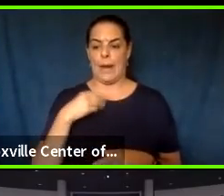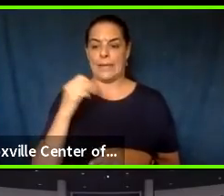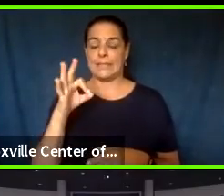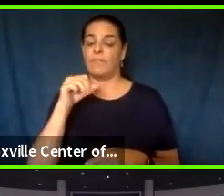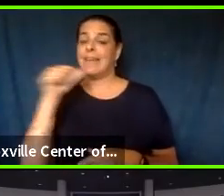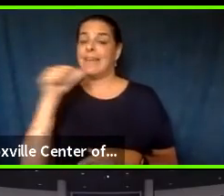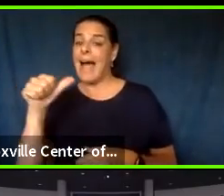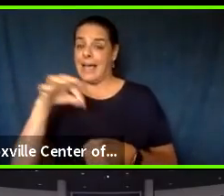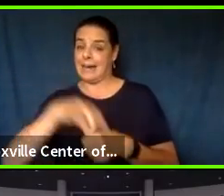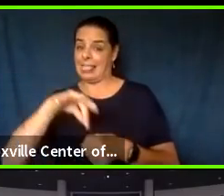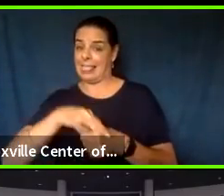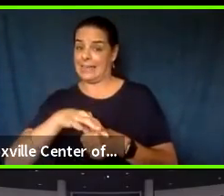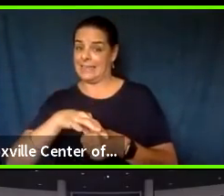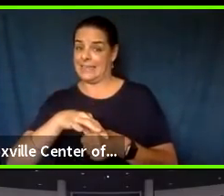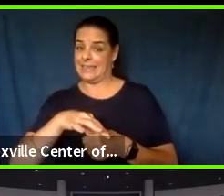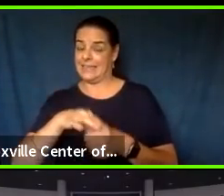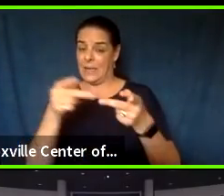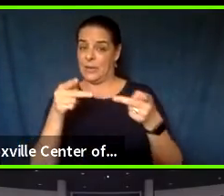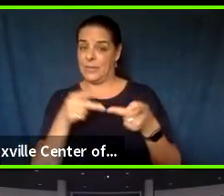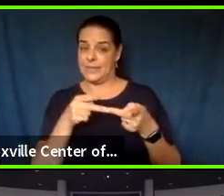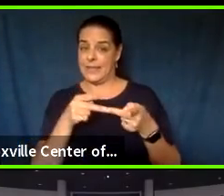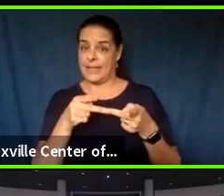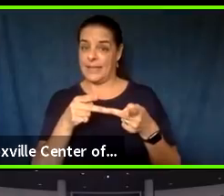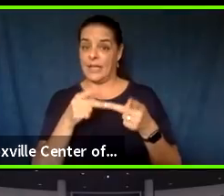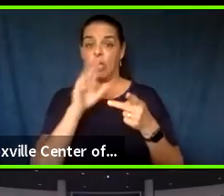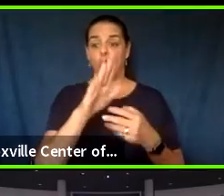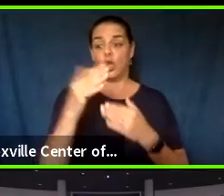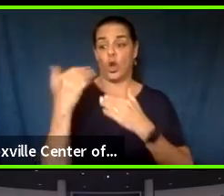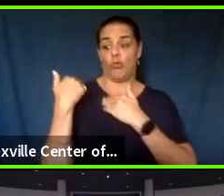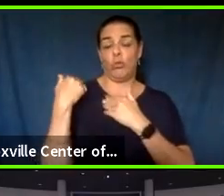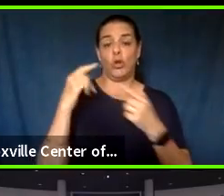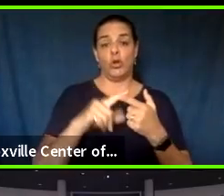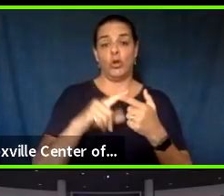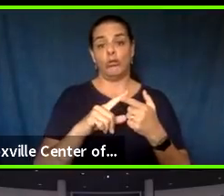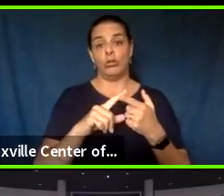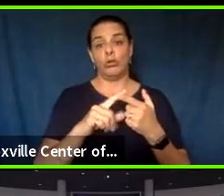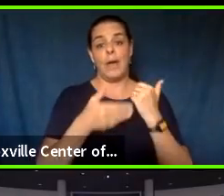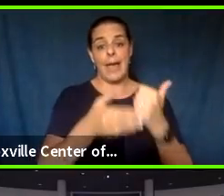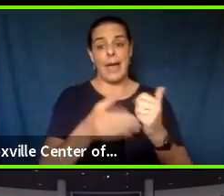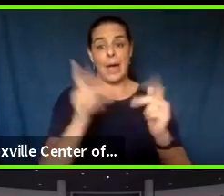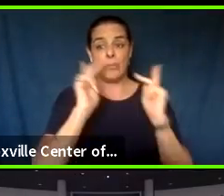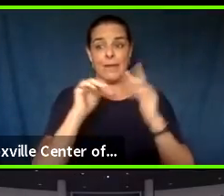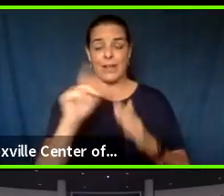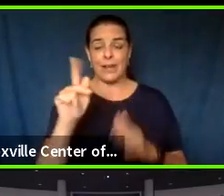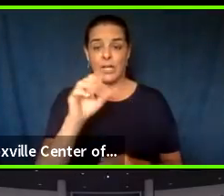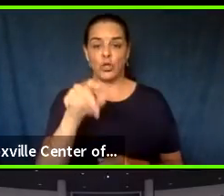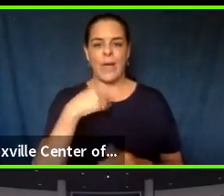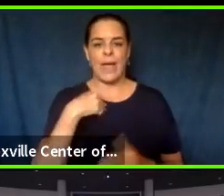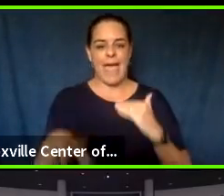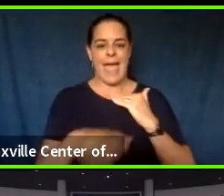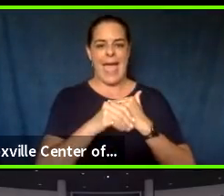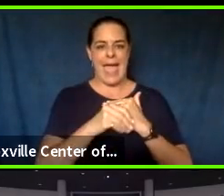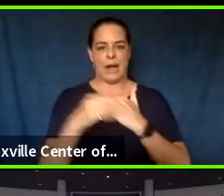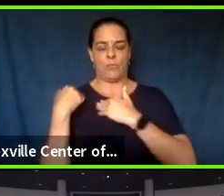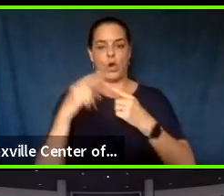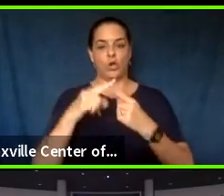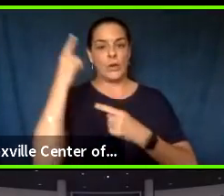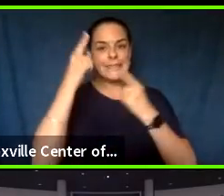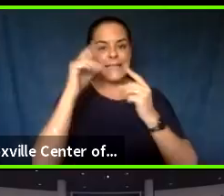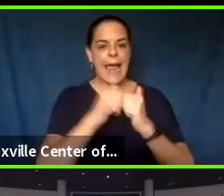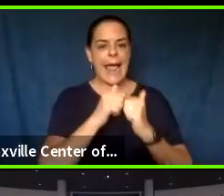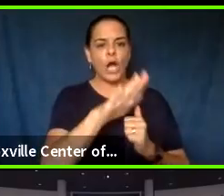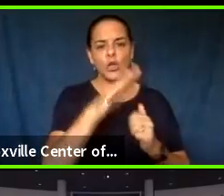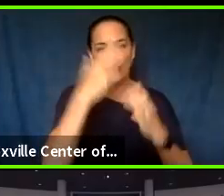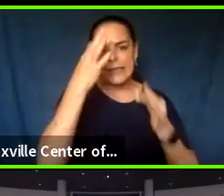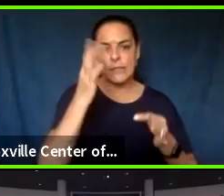unelected position, discharging your duty to protect the health of the citizens of Knox County, you have the added burden to consider the degree to which your decisions will